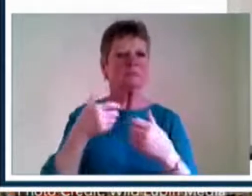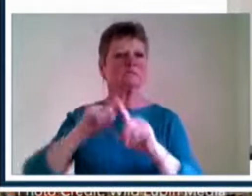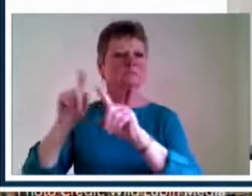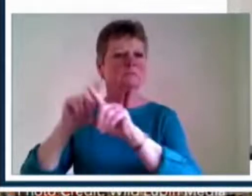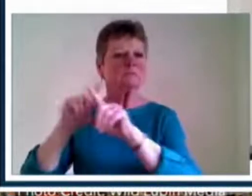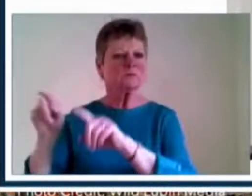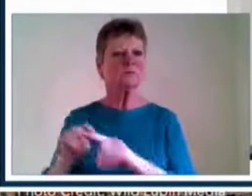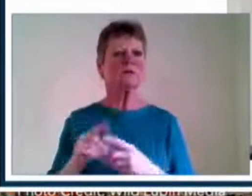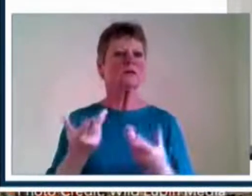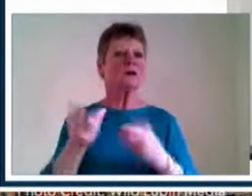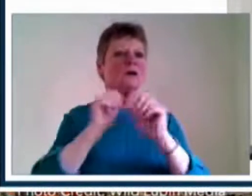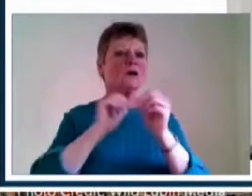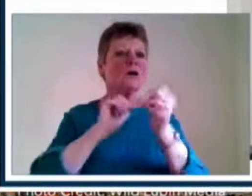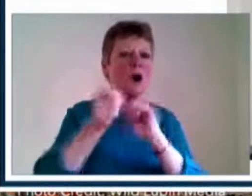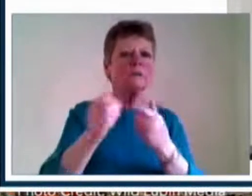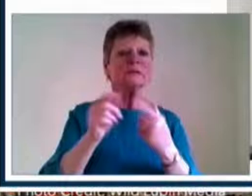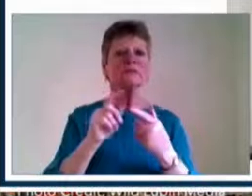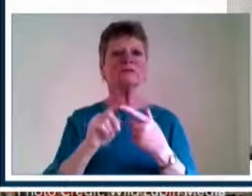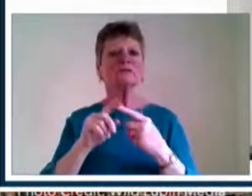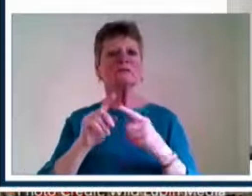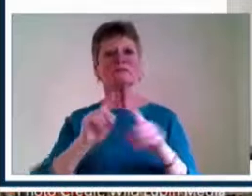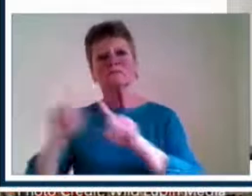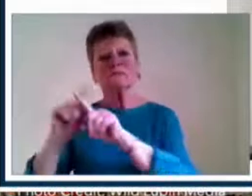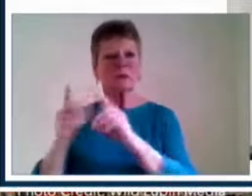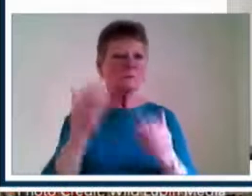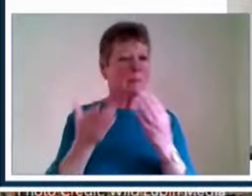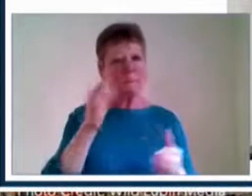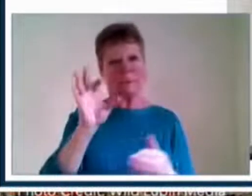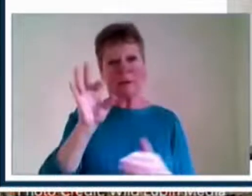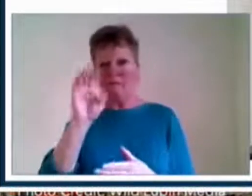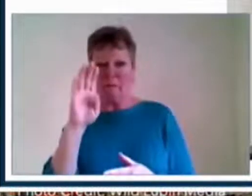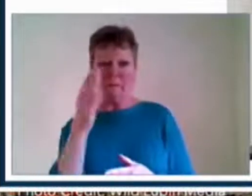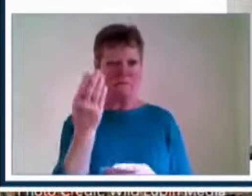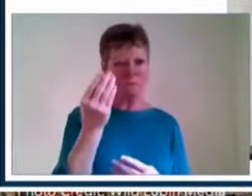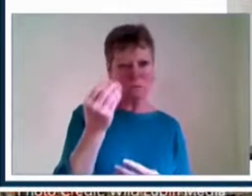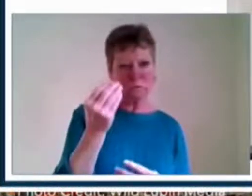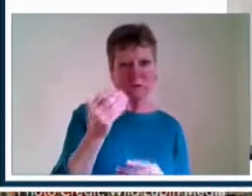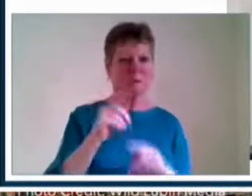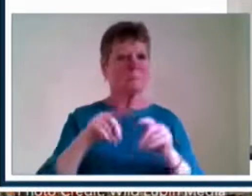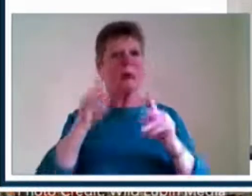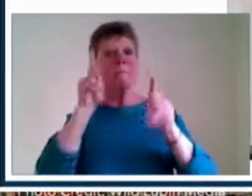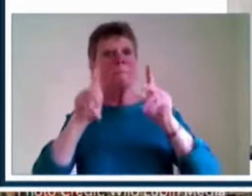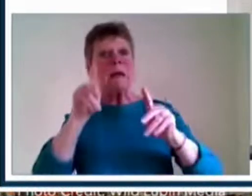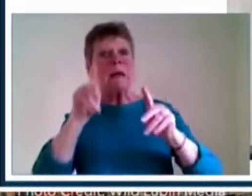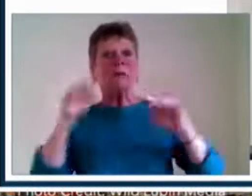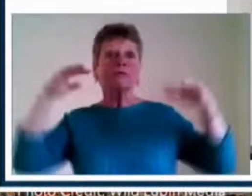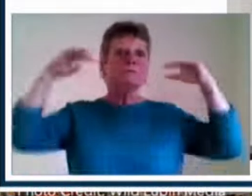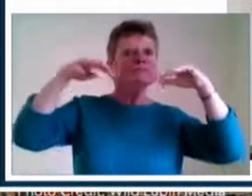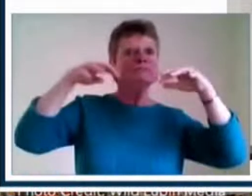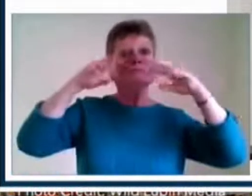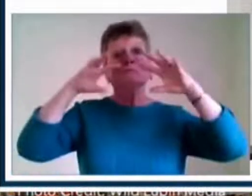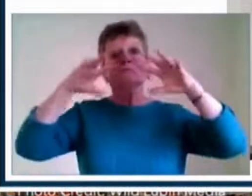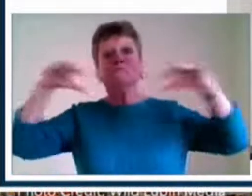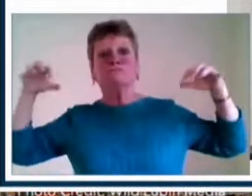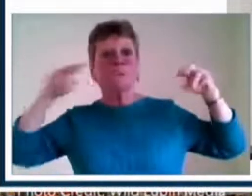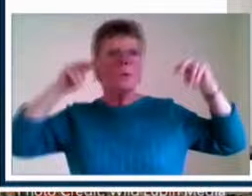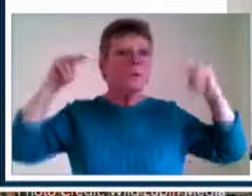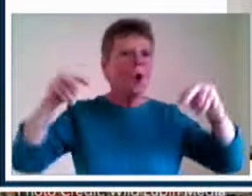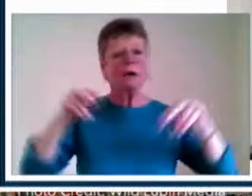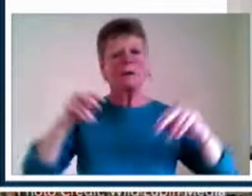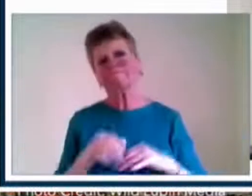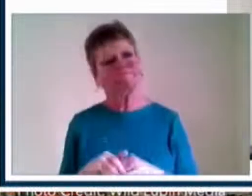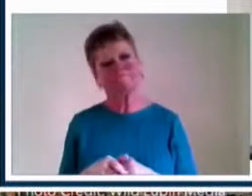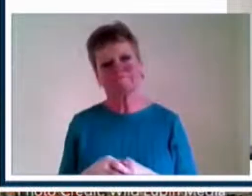and games back by February 14th, still possibly with no fans. But these are just the goals, and we have to watch